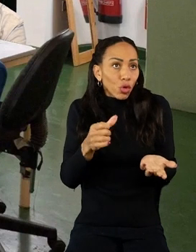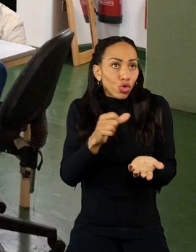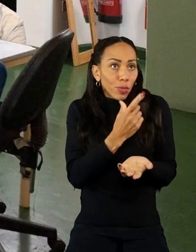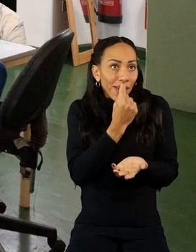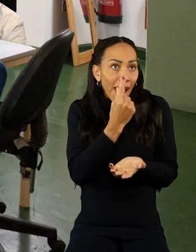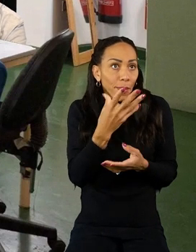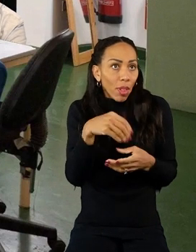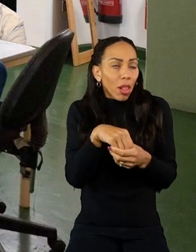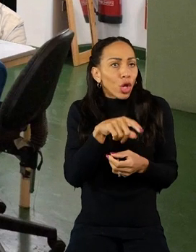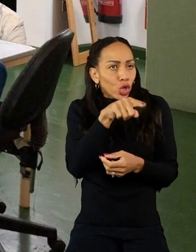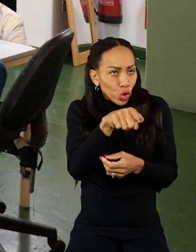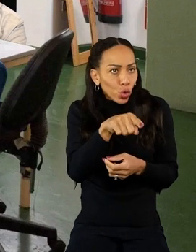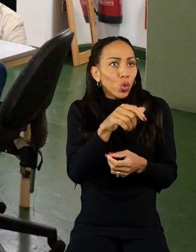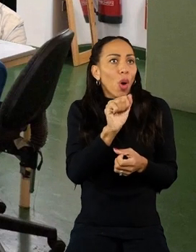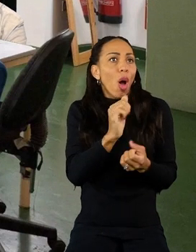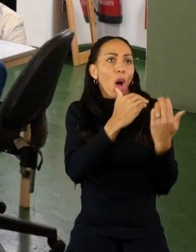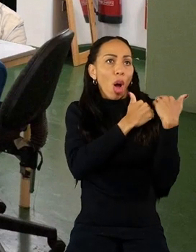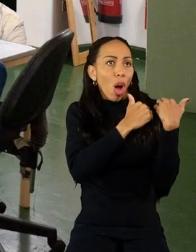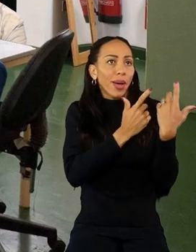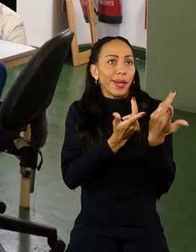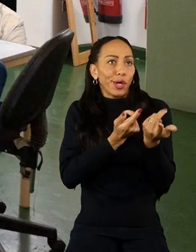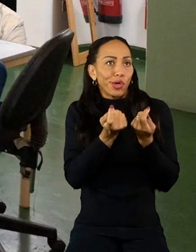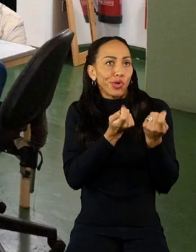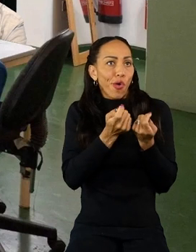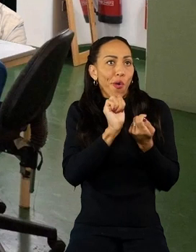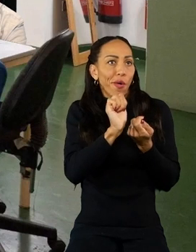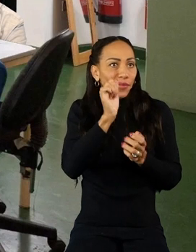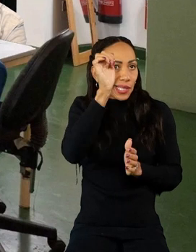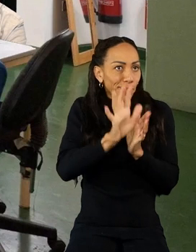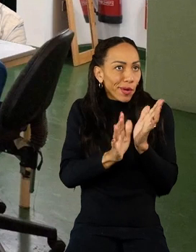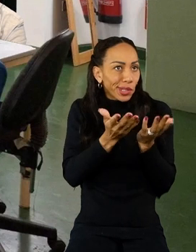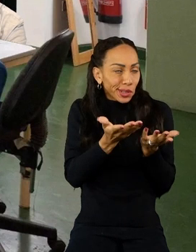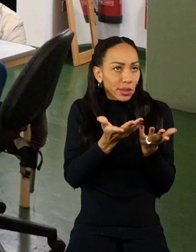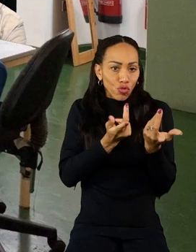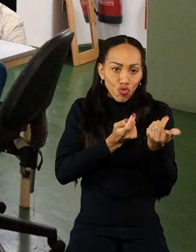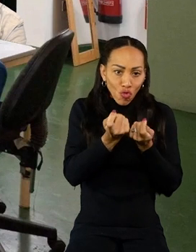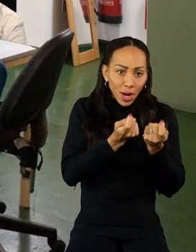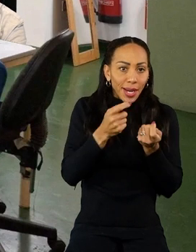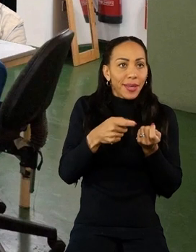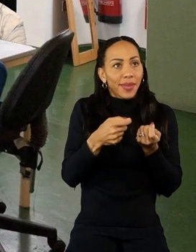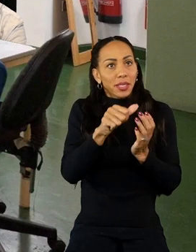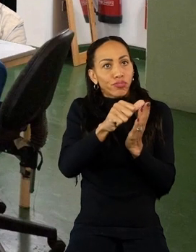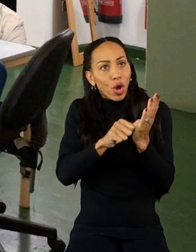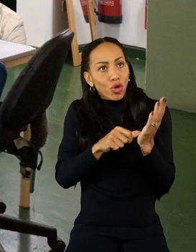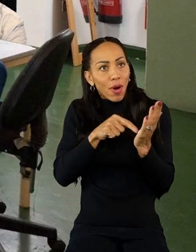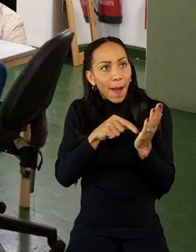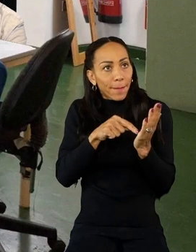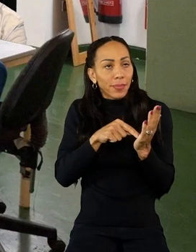I mean, there's no reason why not, you know, I mean, in effect, you are in